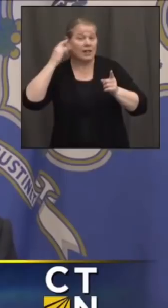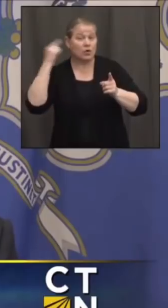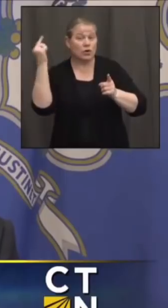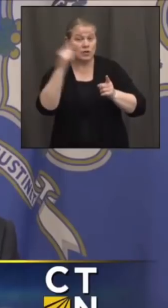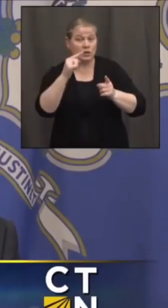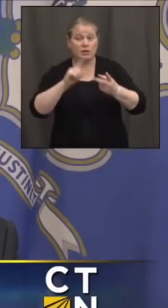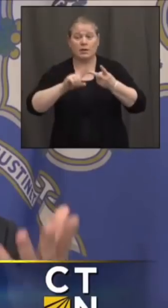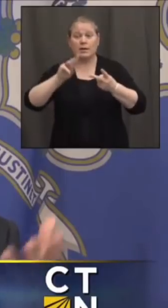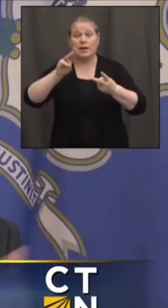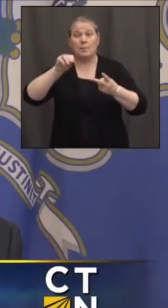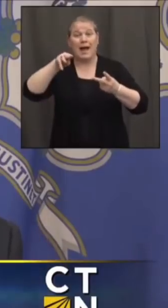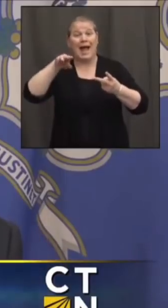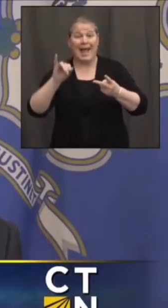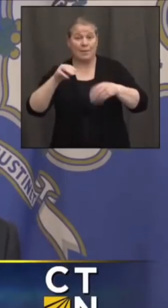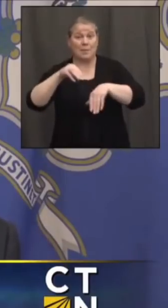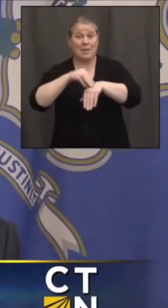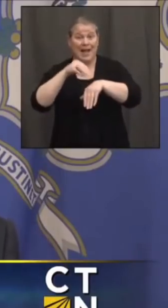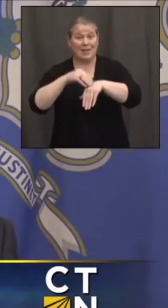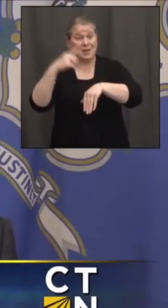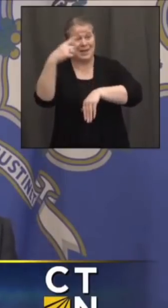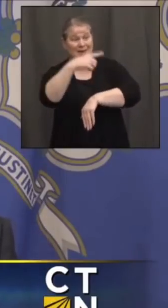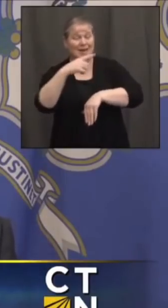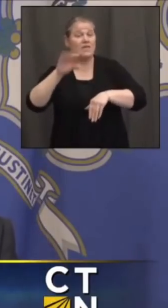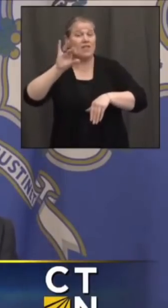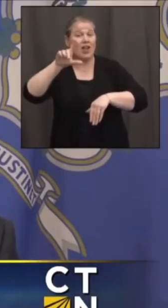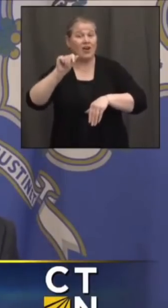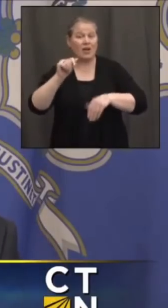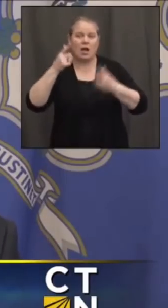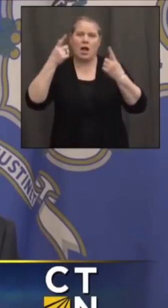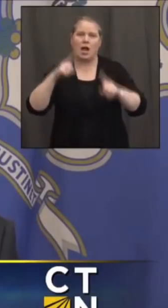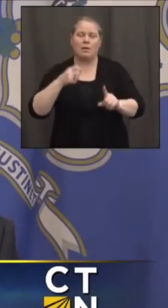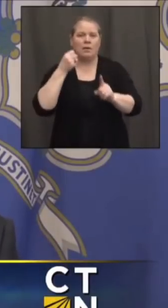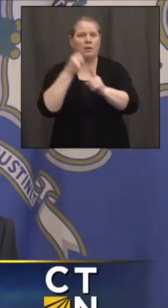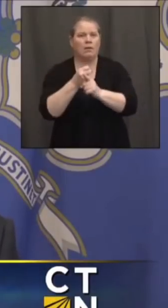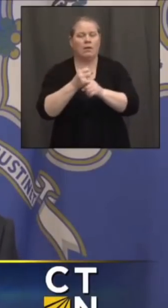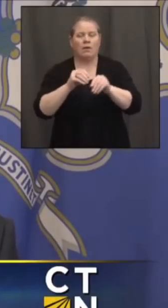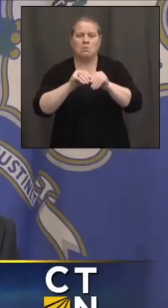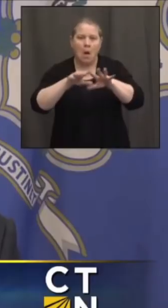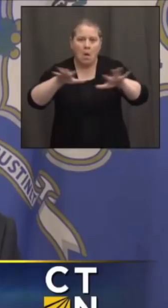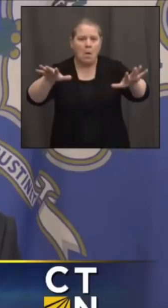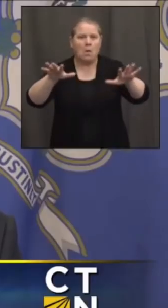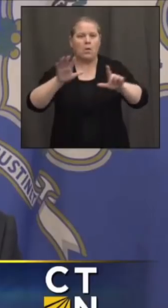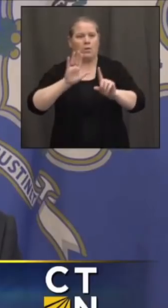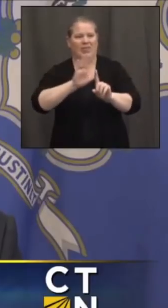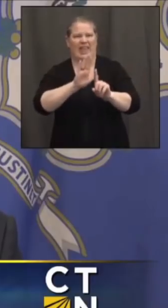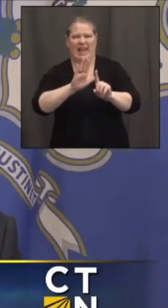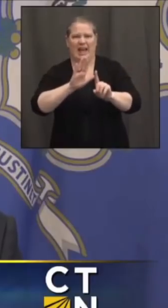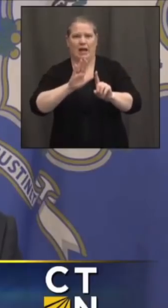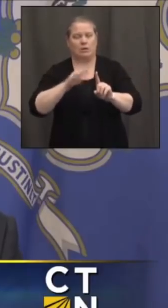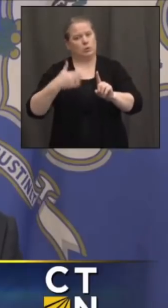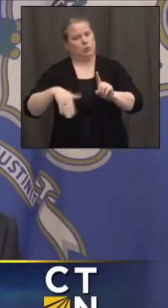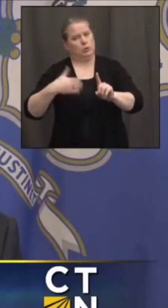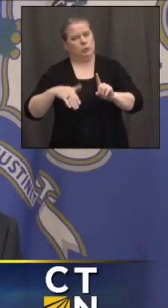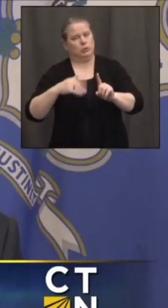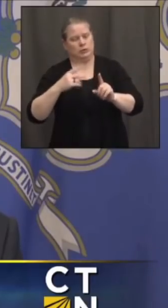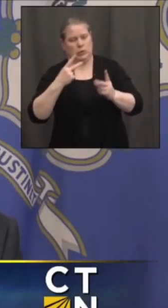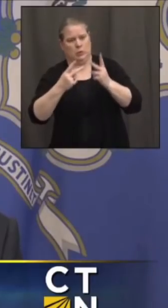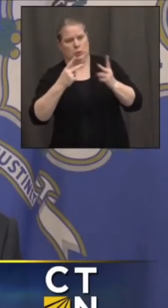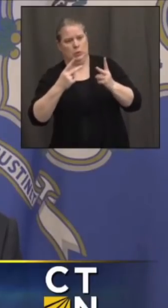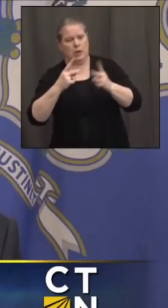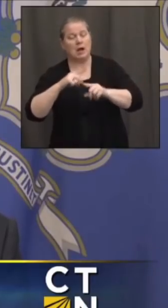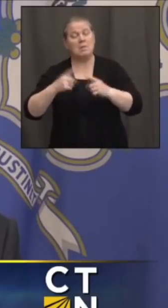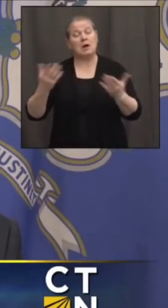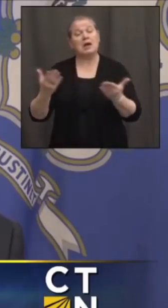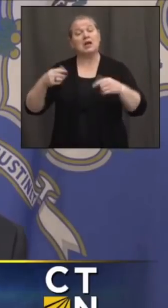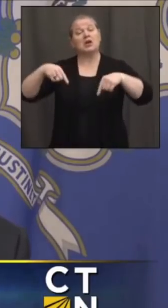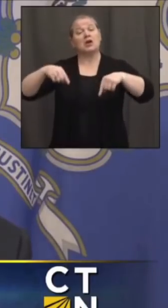very highly infectious, are flaring up, seeing how fast that can move. Right now, I think we're in a pretty good